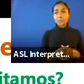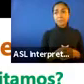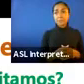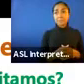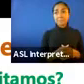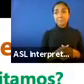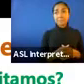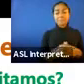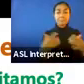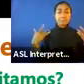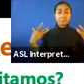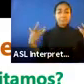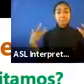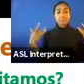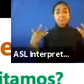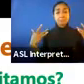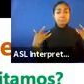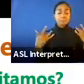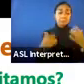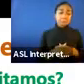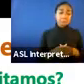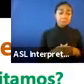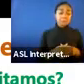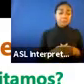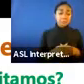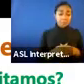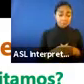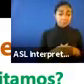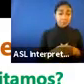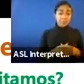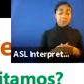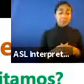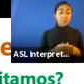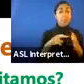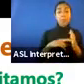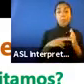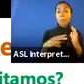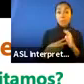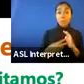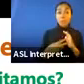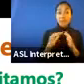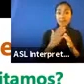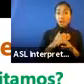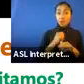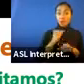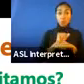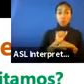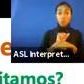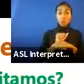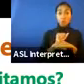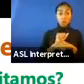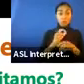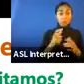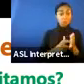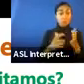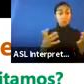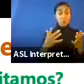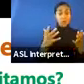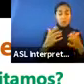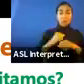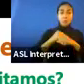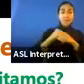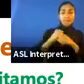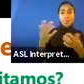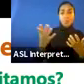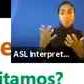So in that, the work that we need to do is not only in protecting the existing biocultural diversity of the world,